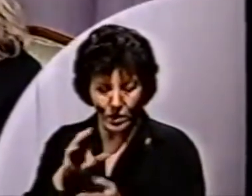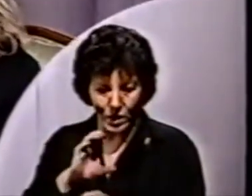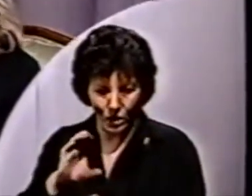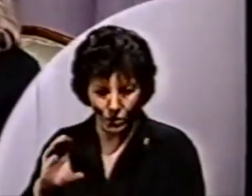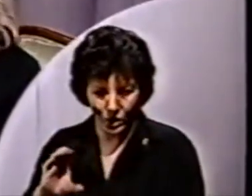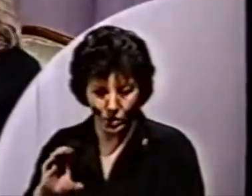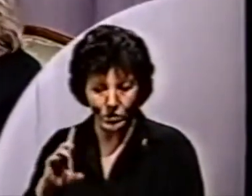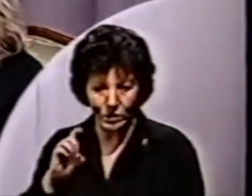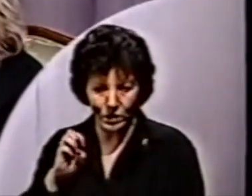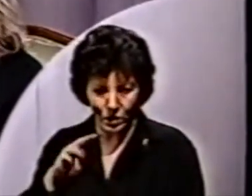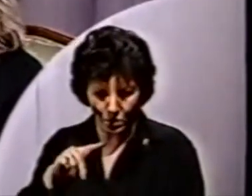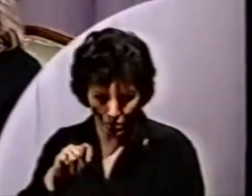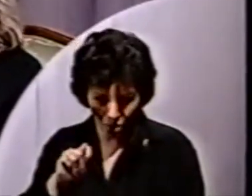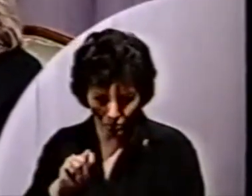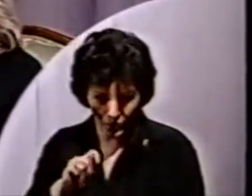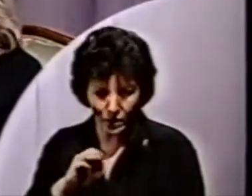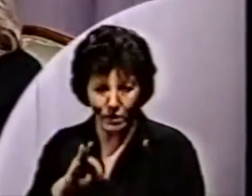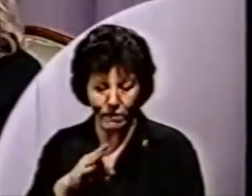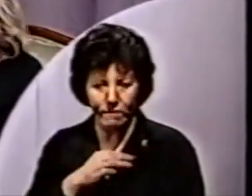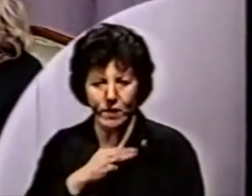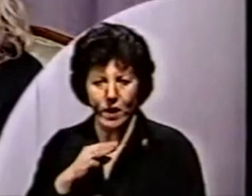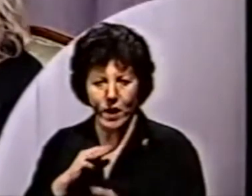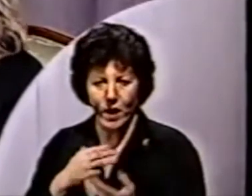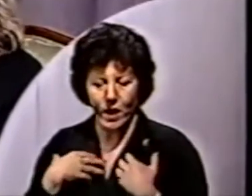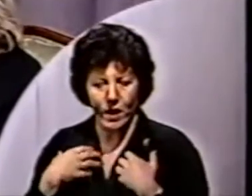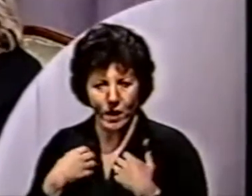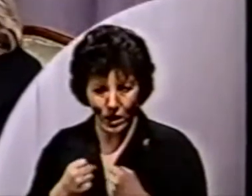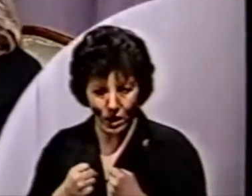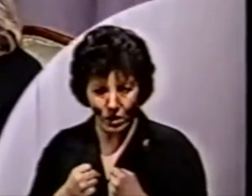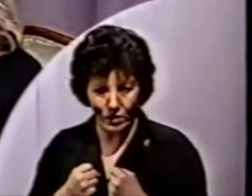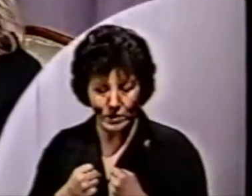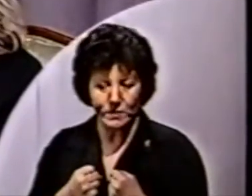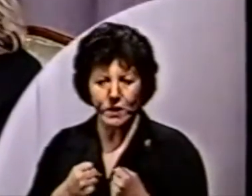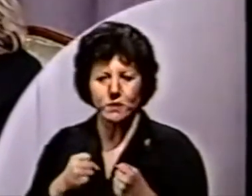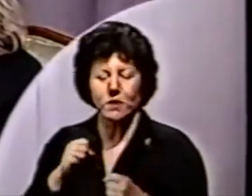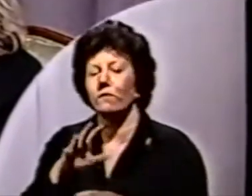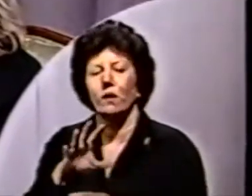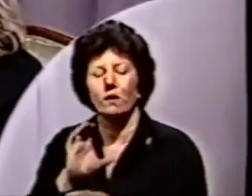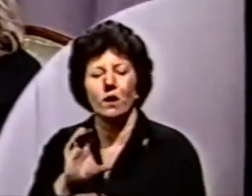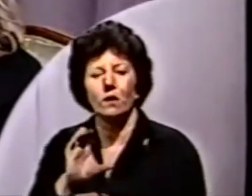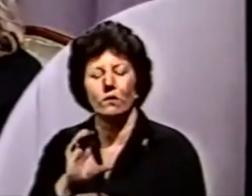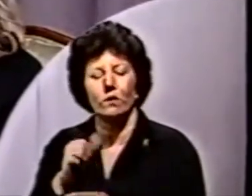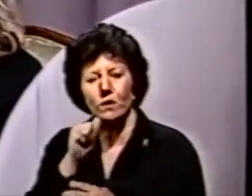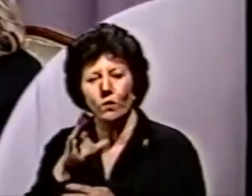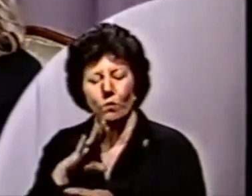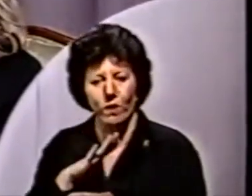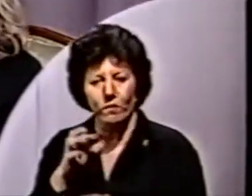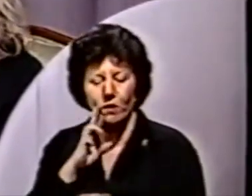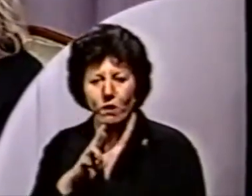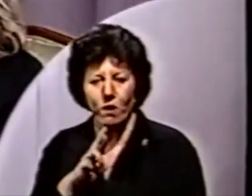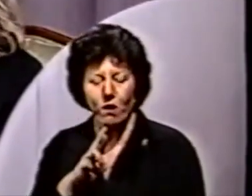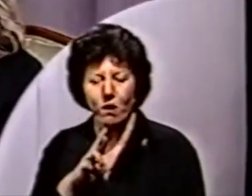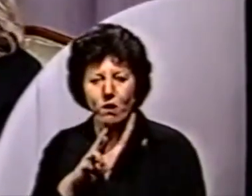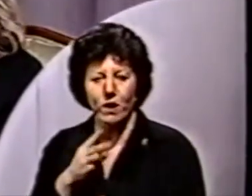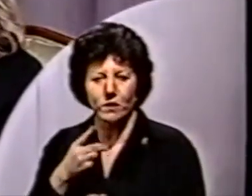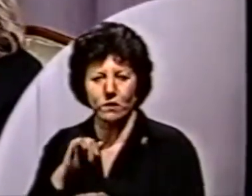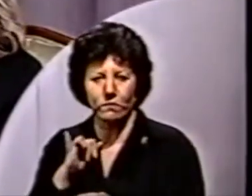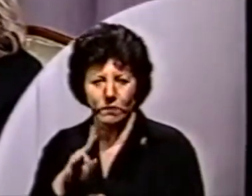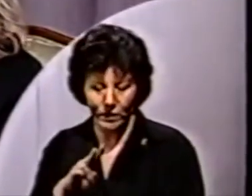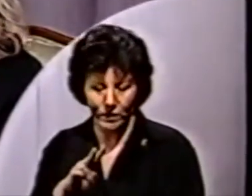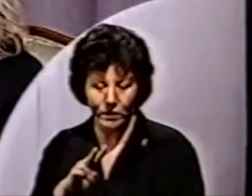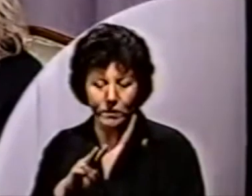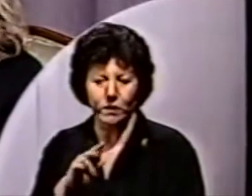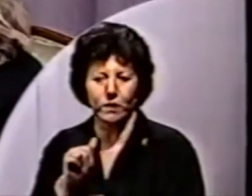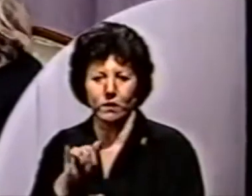that there are about 400 women infected with HIV or AIDS. Mm-hmm. At the Women's AIDS Program, as of this date today,